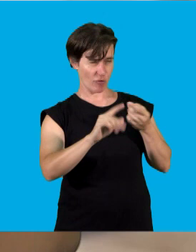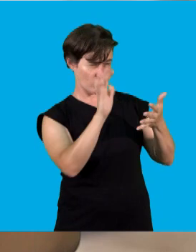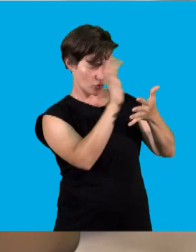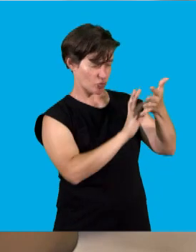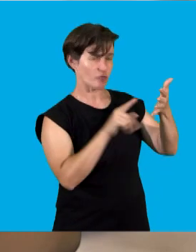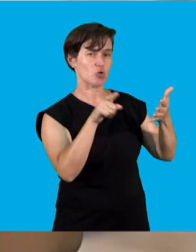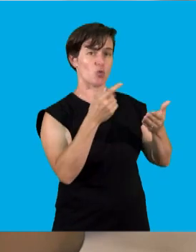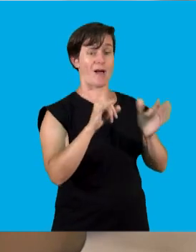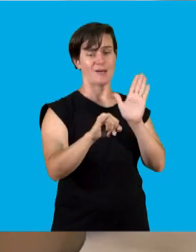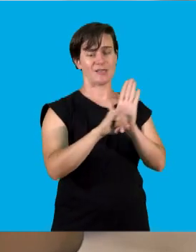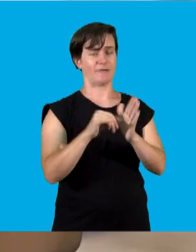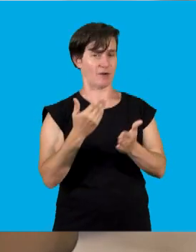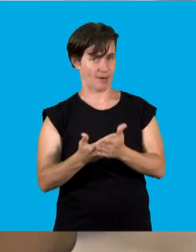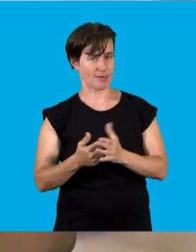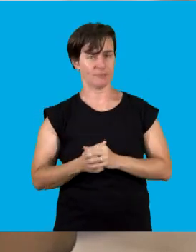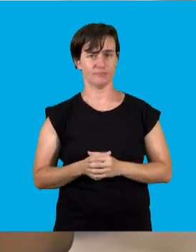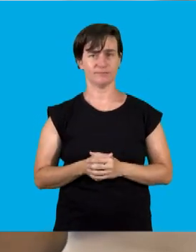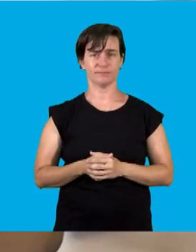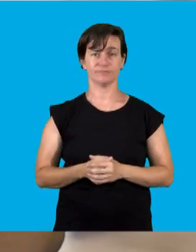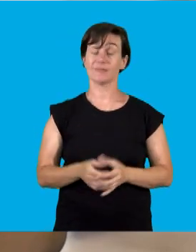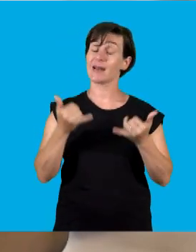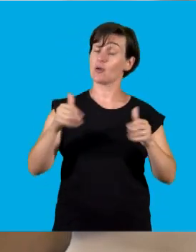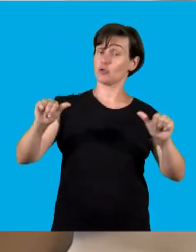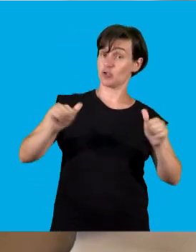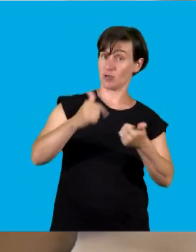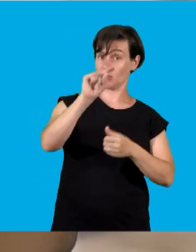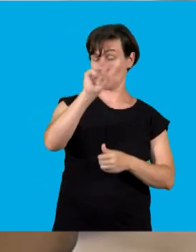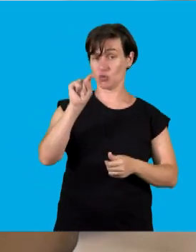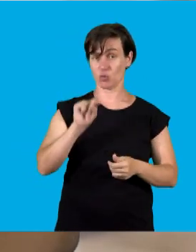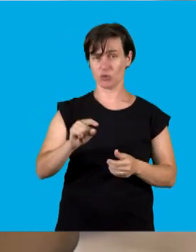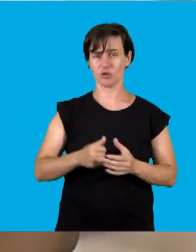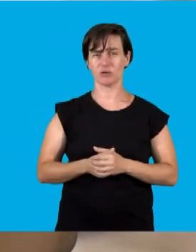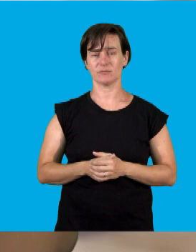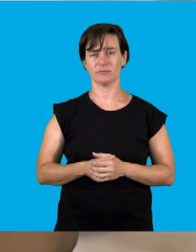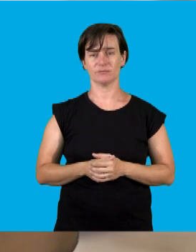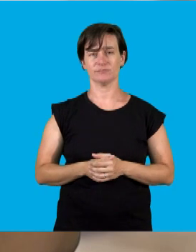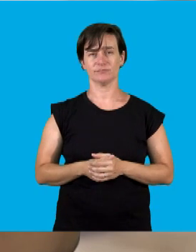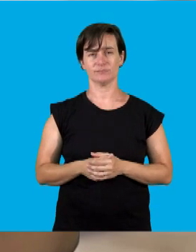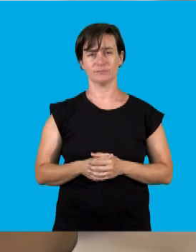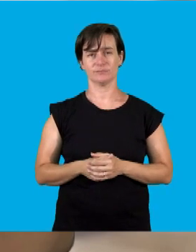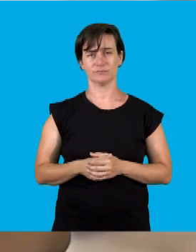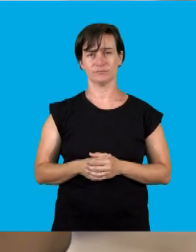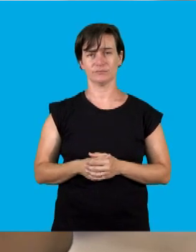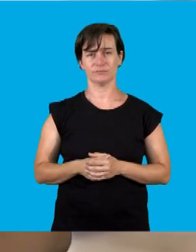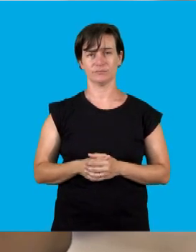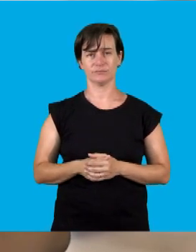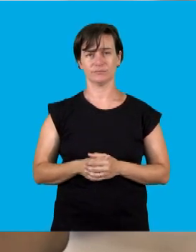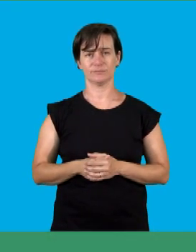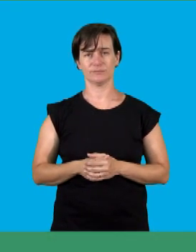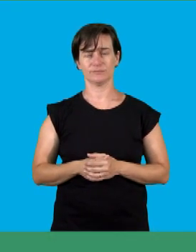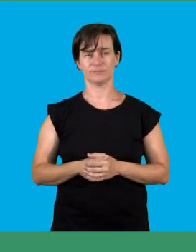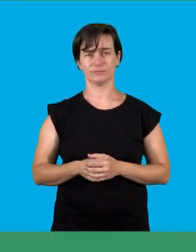scenario and be able to answer. Now, let us look at our challenge question. This is the challenge I'm giving to you at